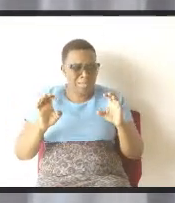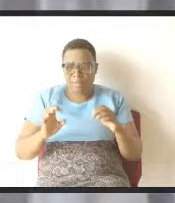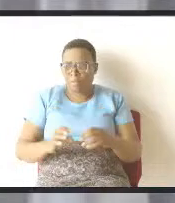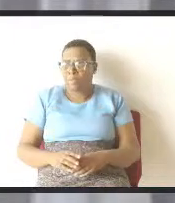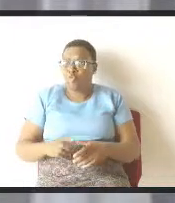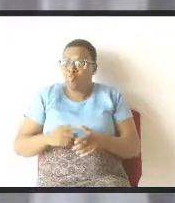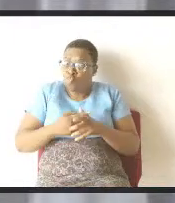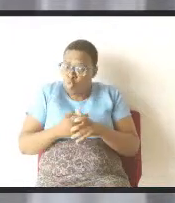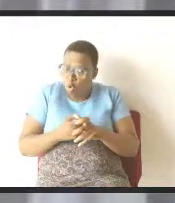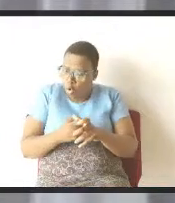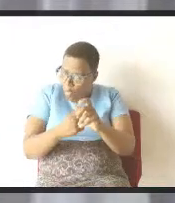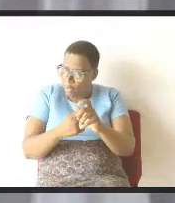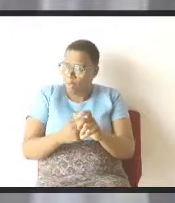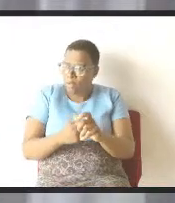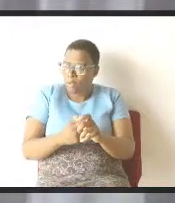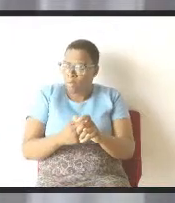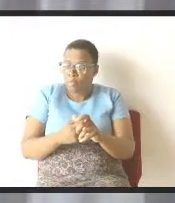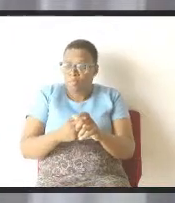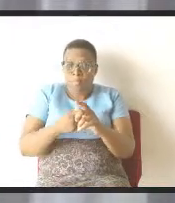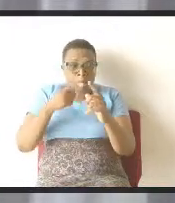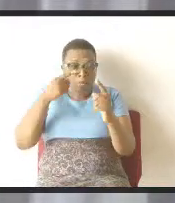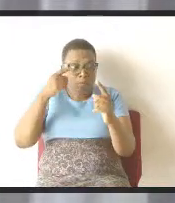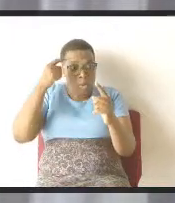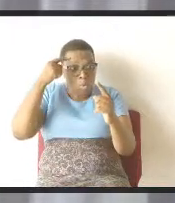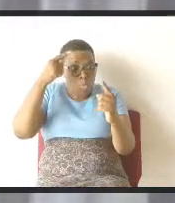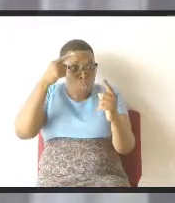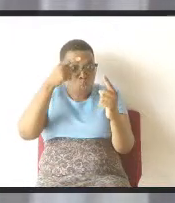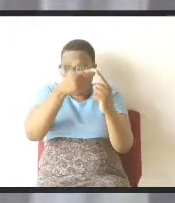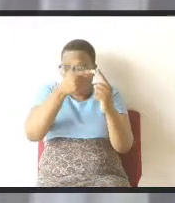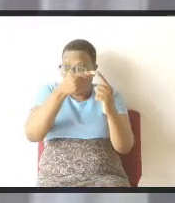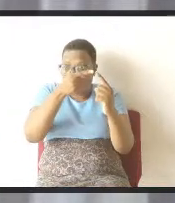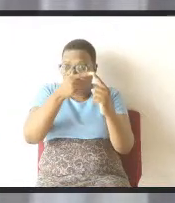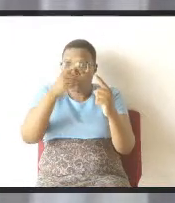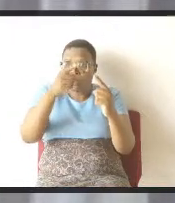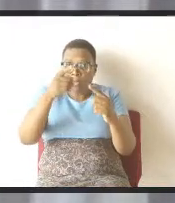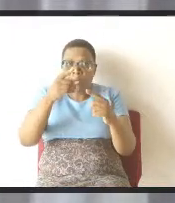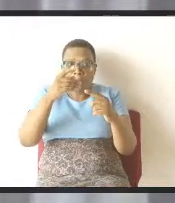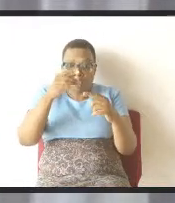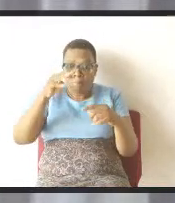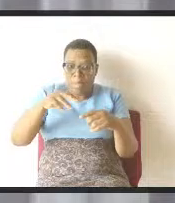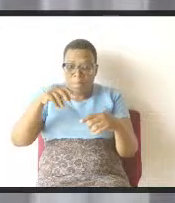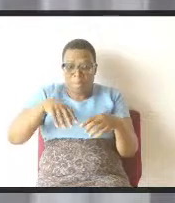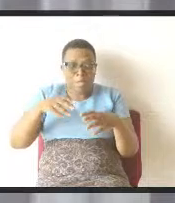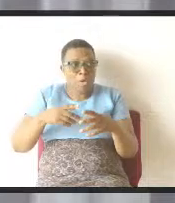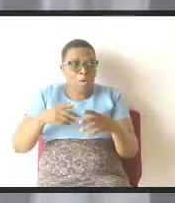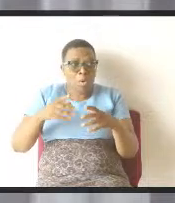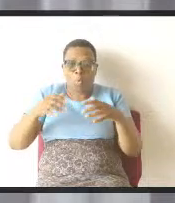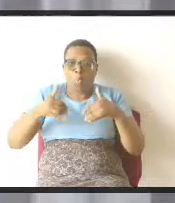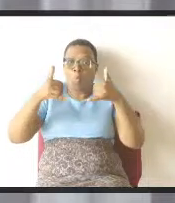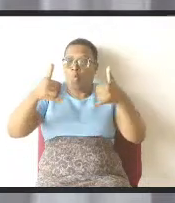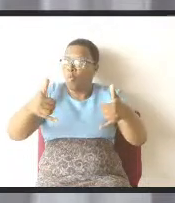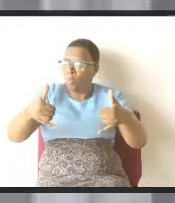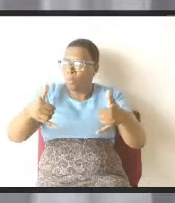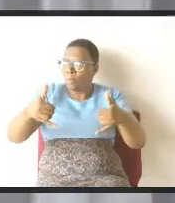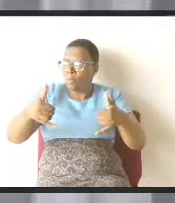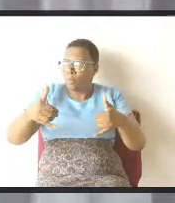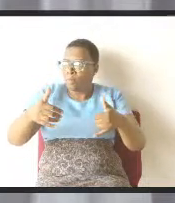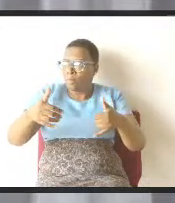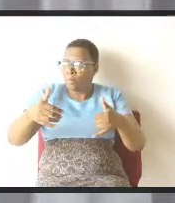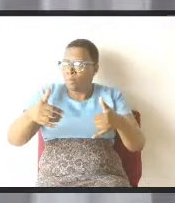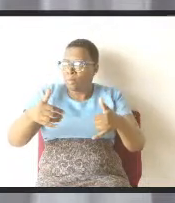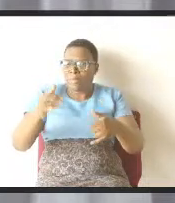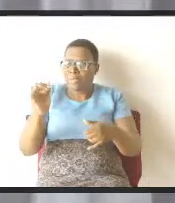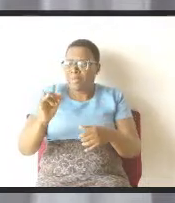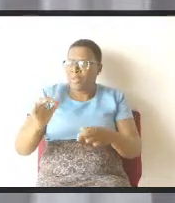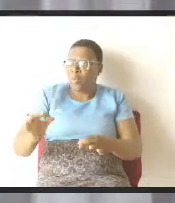Run with the goal in mind. You might be a winner, that you may